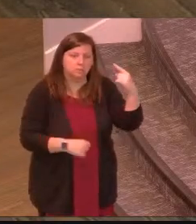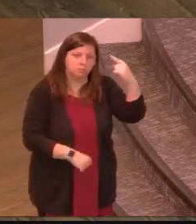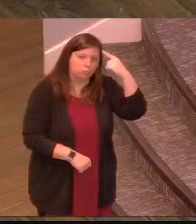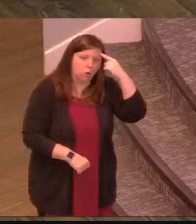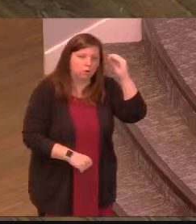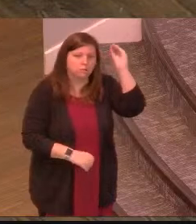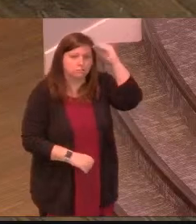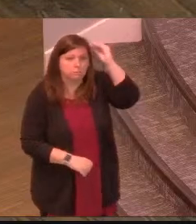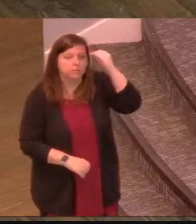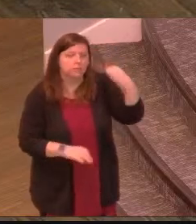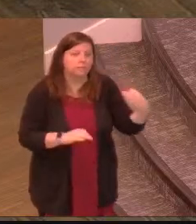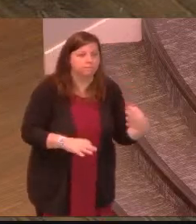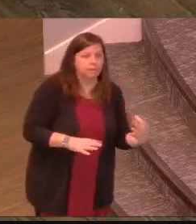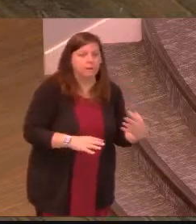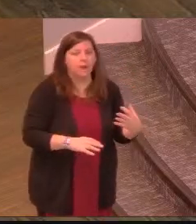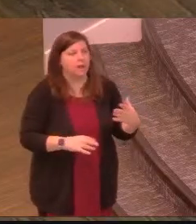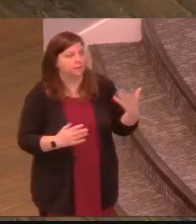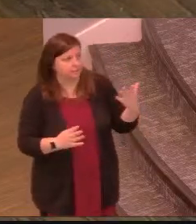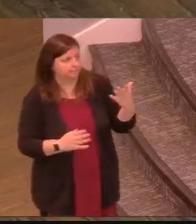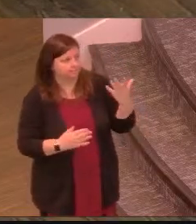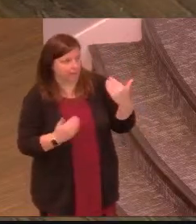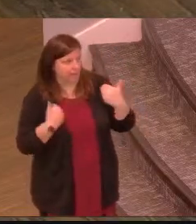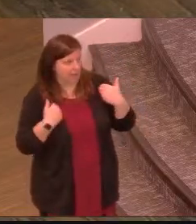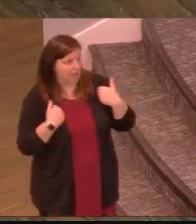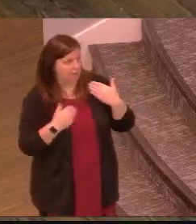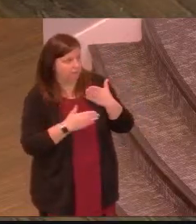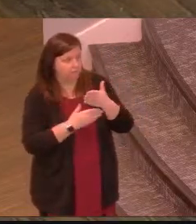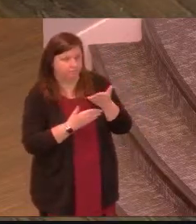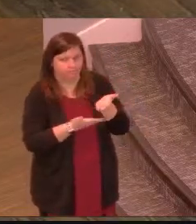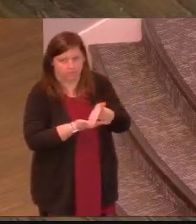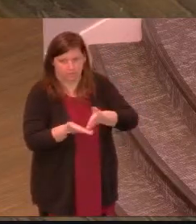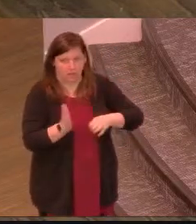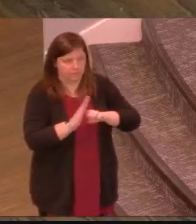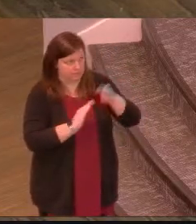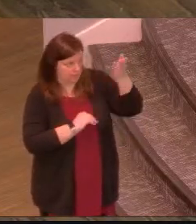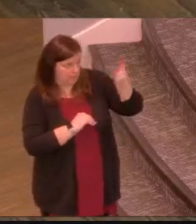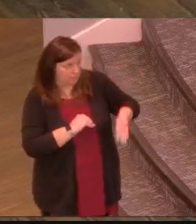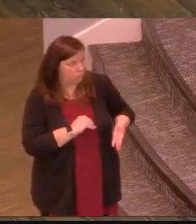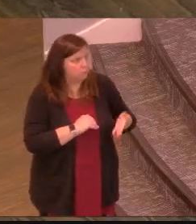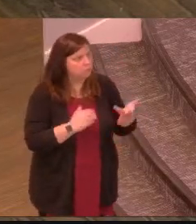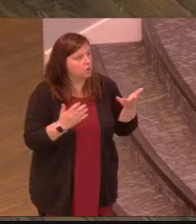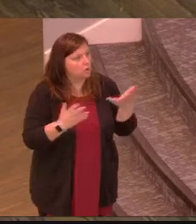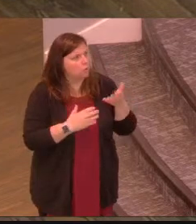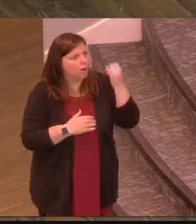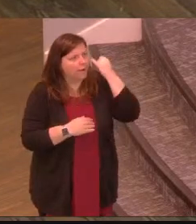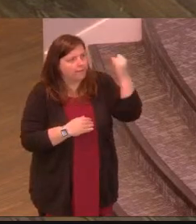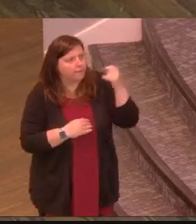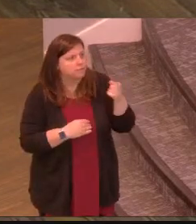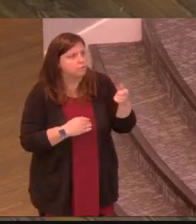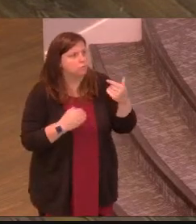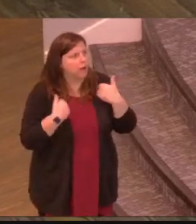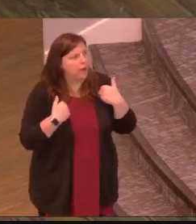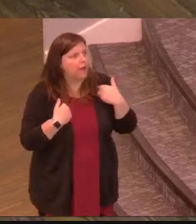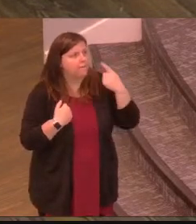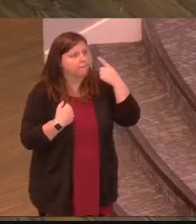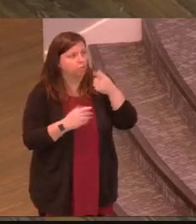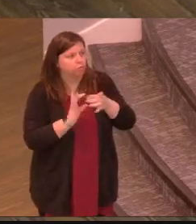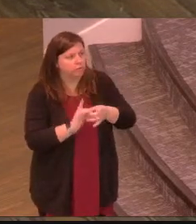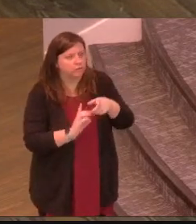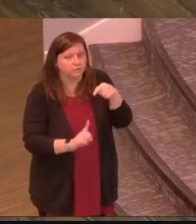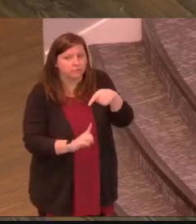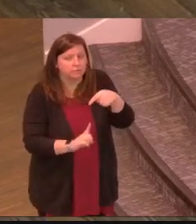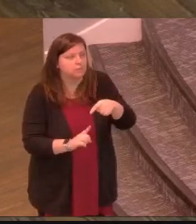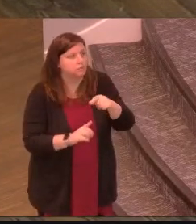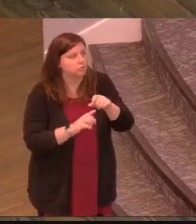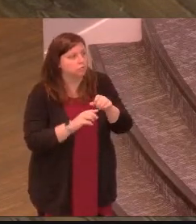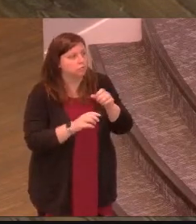what questions do you have about this particular strategy or focus, you can jot those on the box.